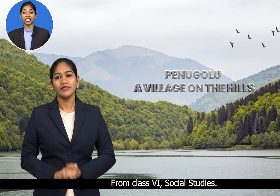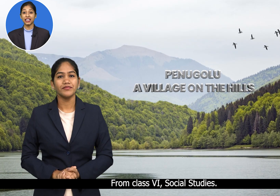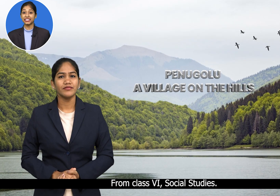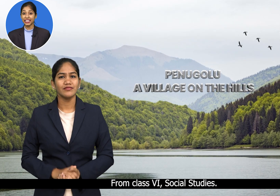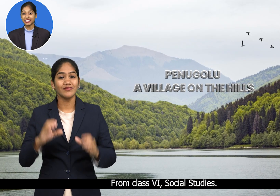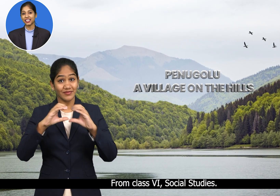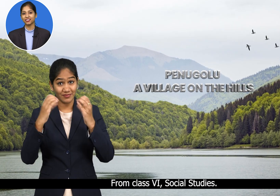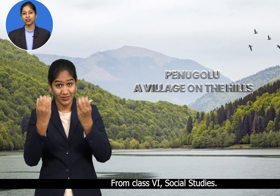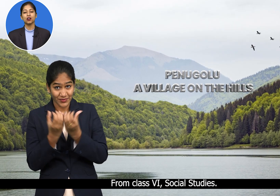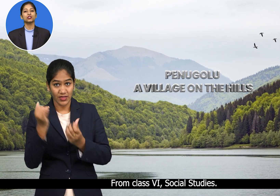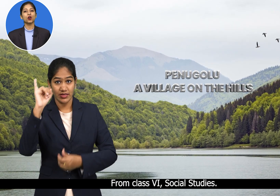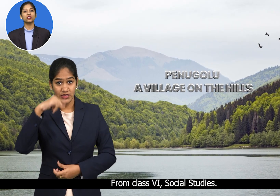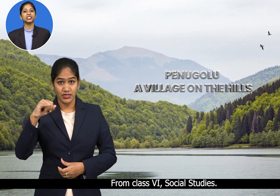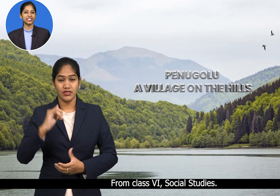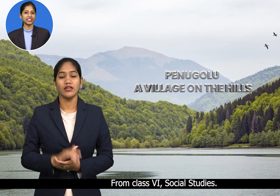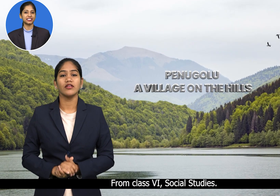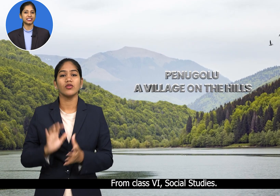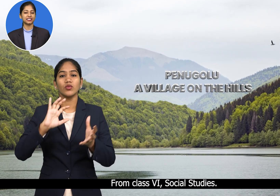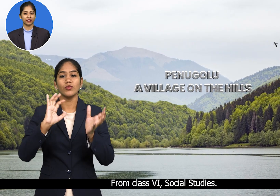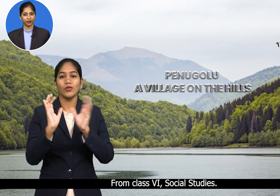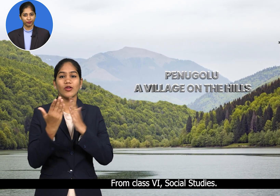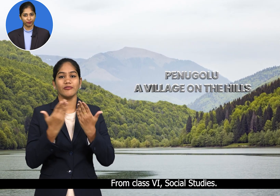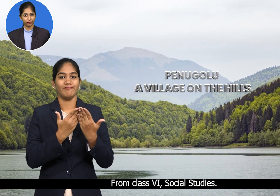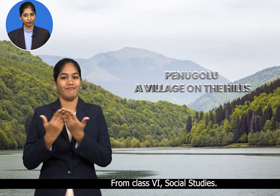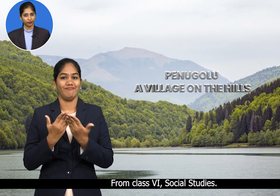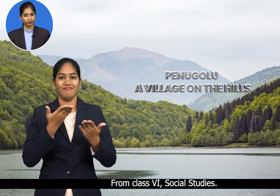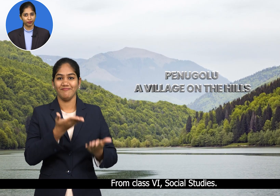From class 6th, Social Studies.